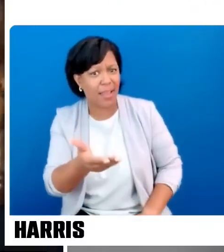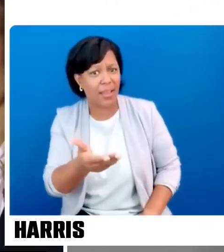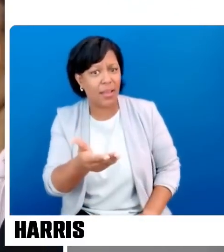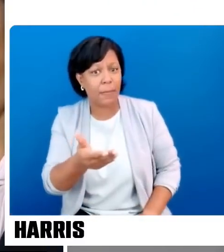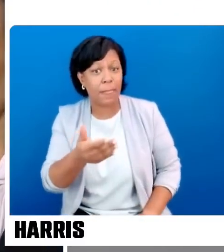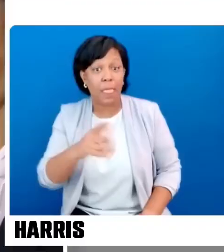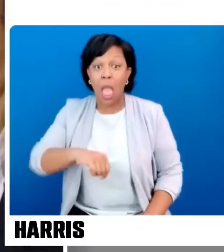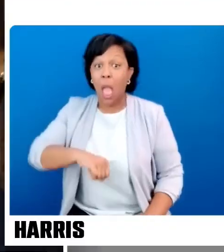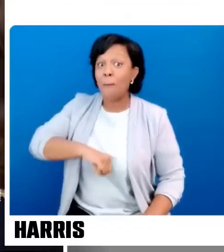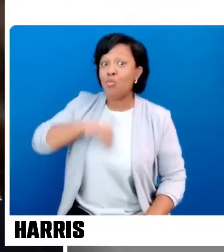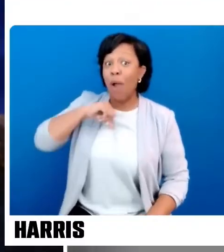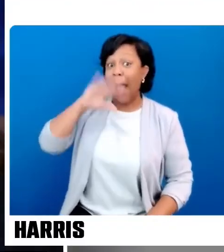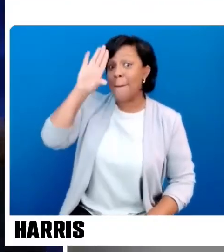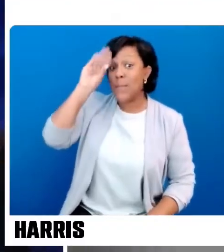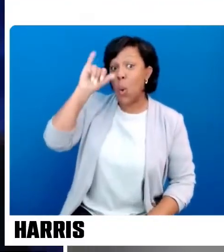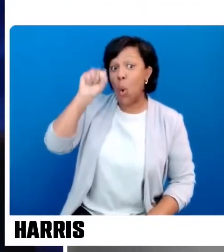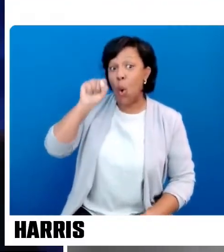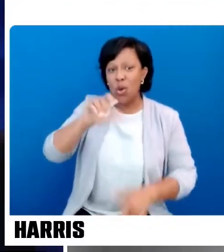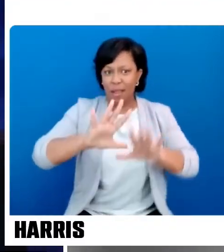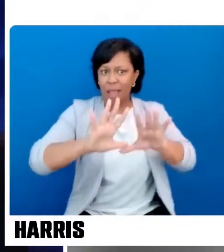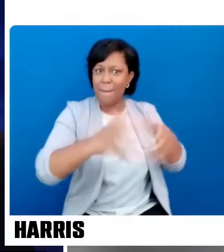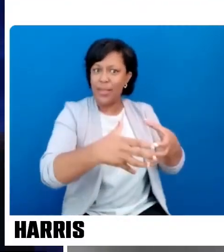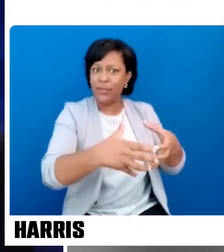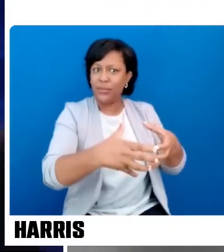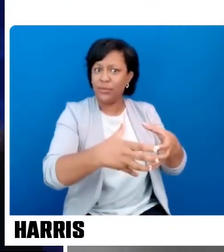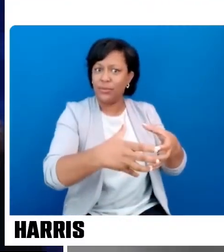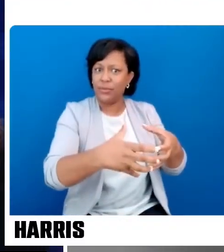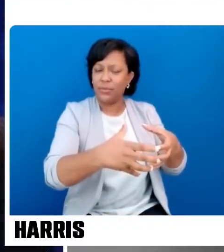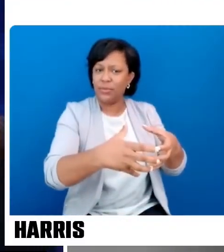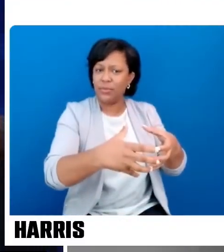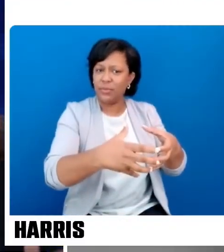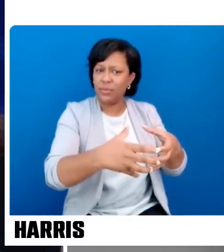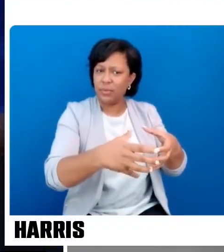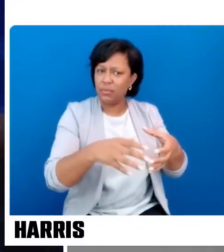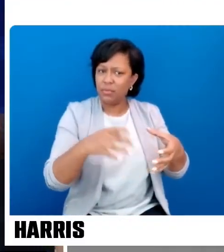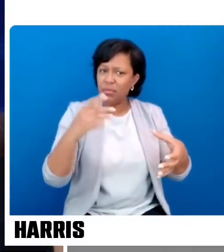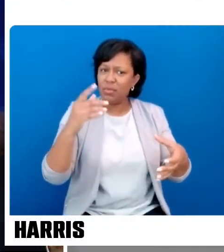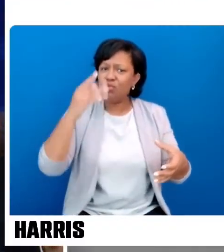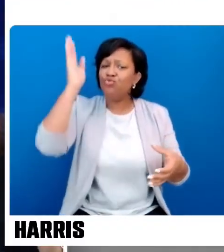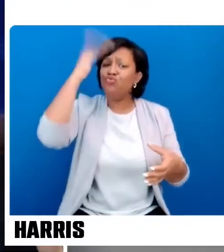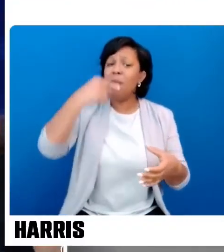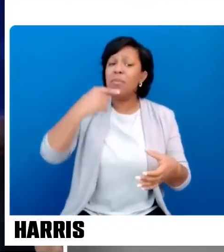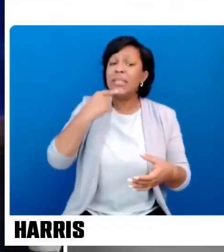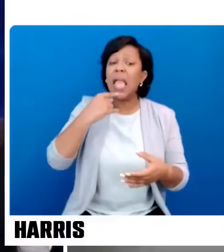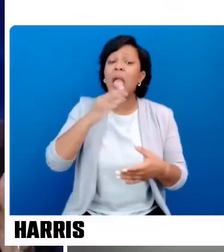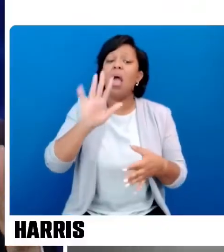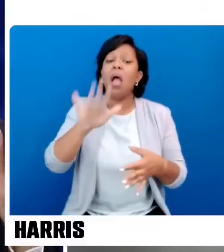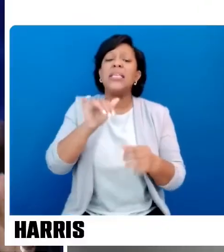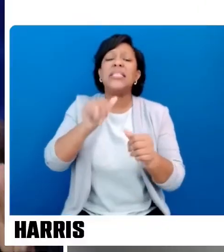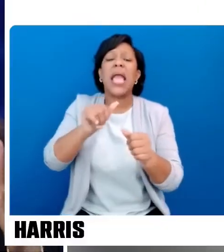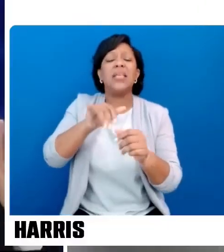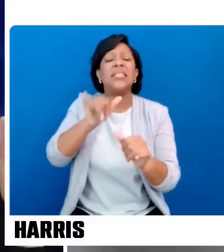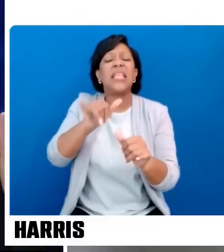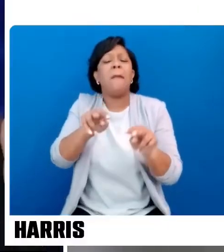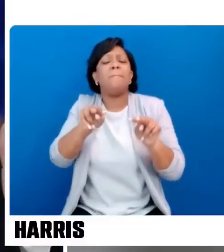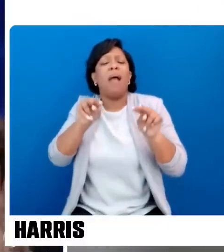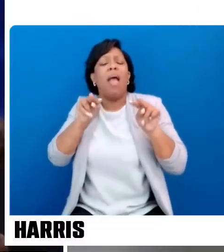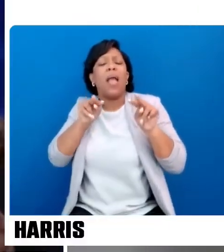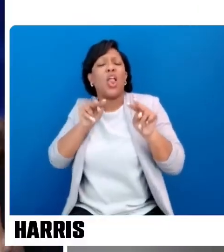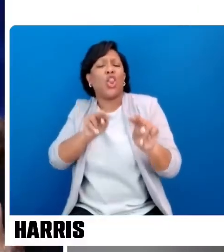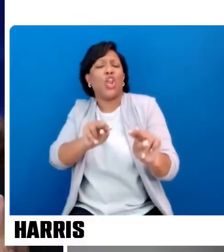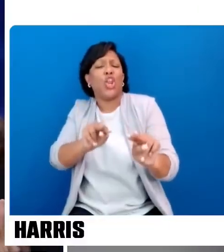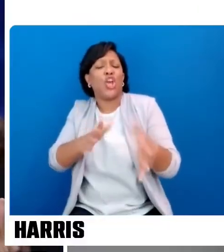president said, the former president said, stand back and stand by. So for everyone watching who remembers what January